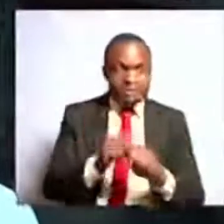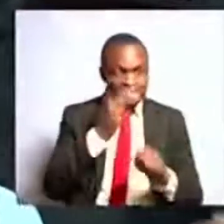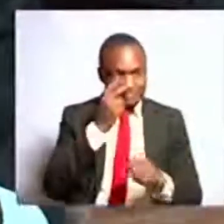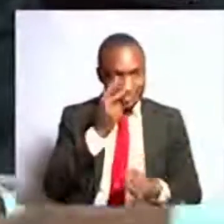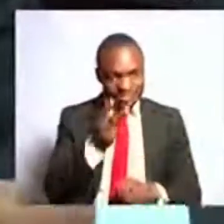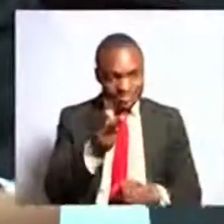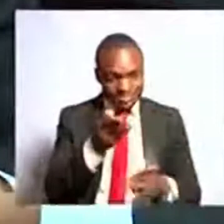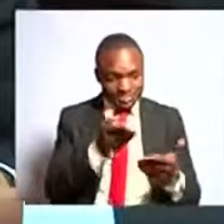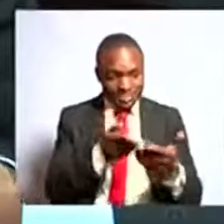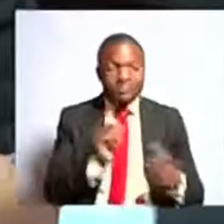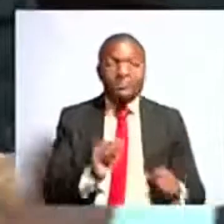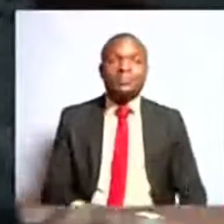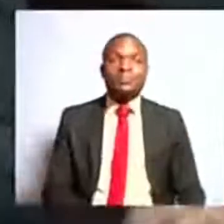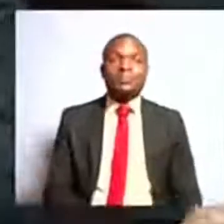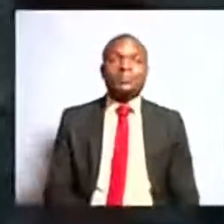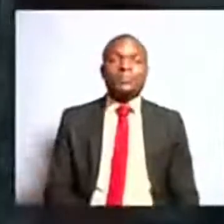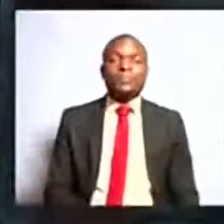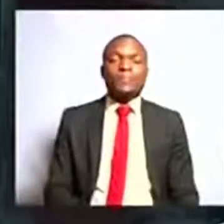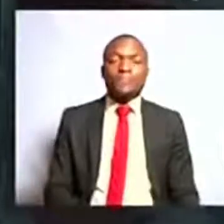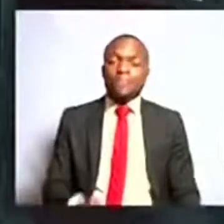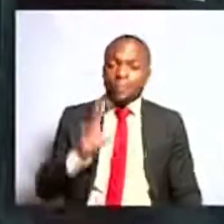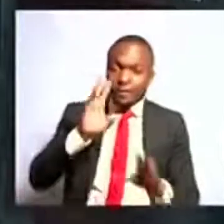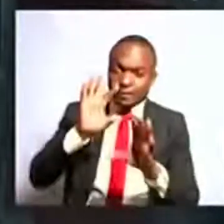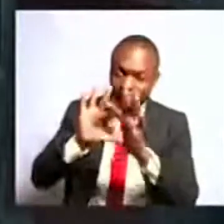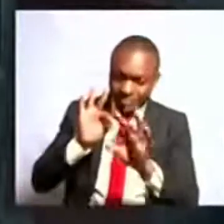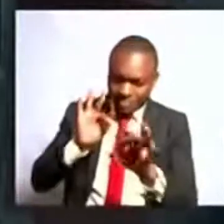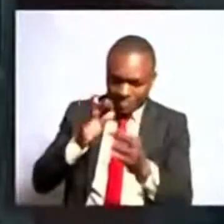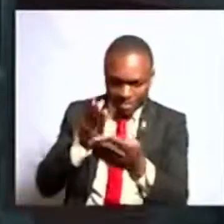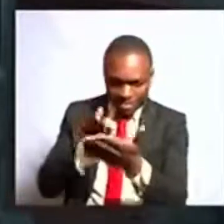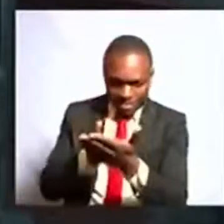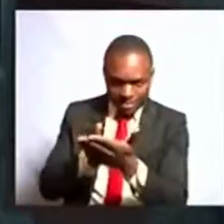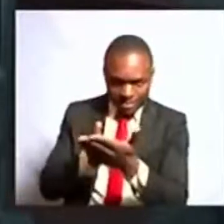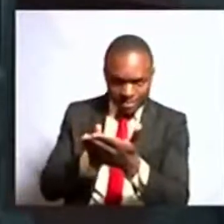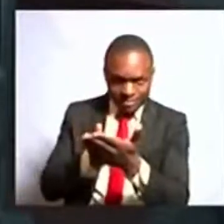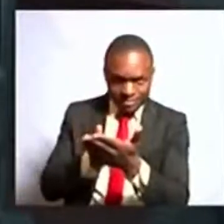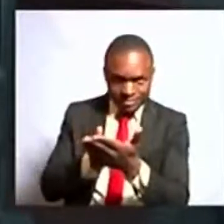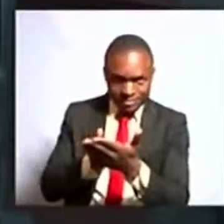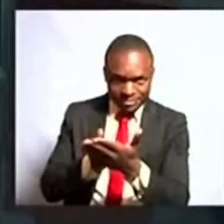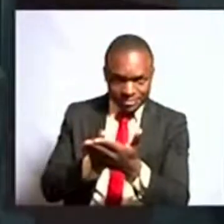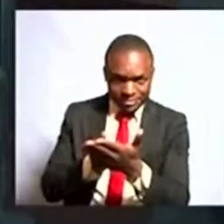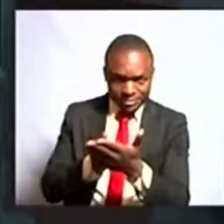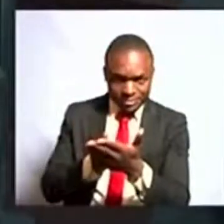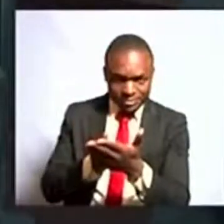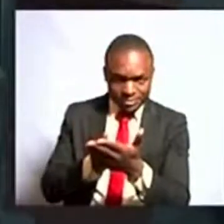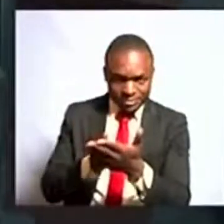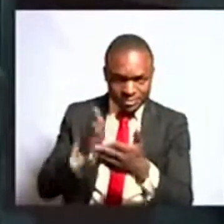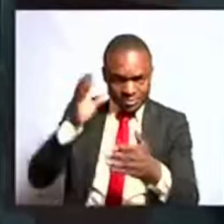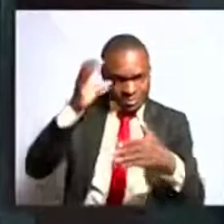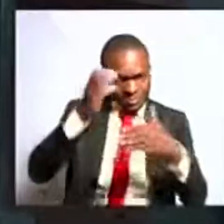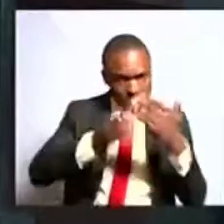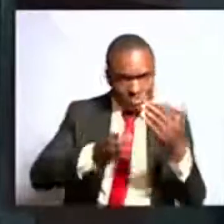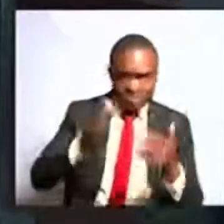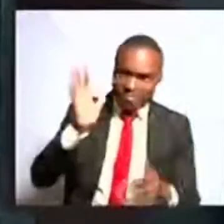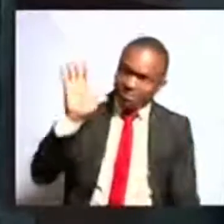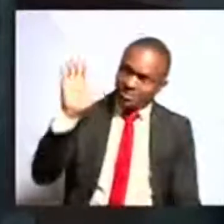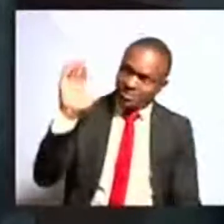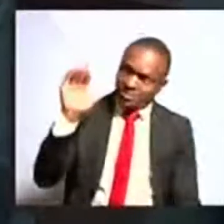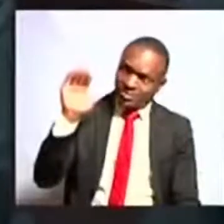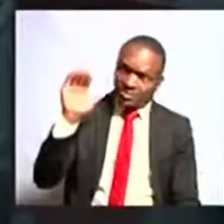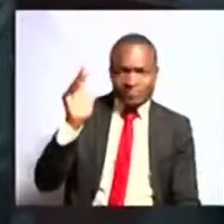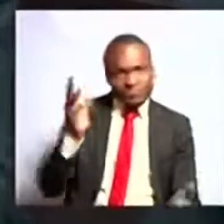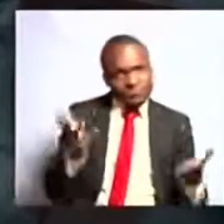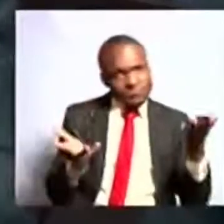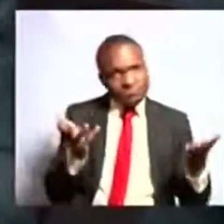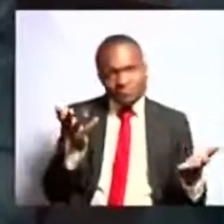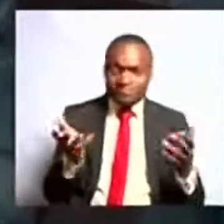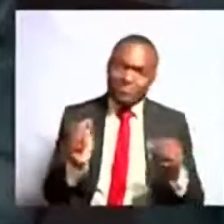at. Yes. So you find that one goes up to, I think, clause 15 or so, if I'm not